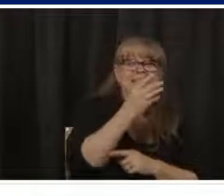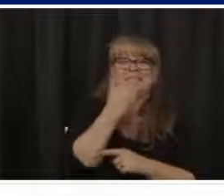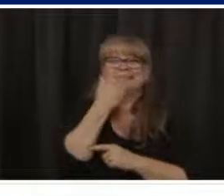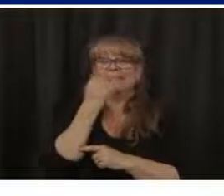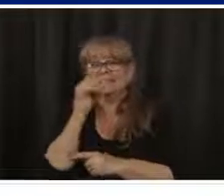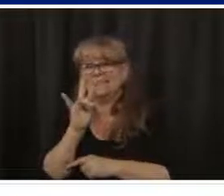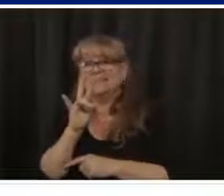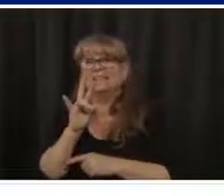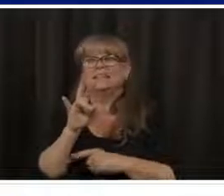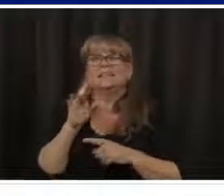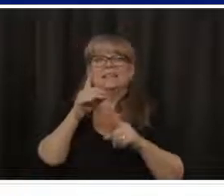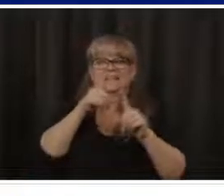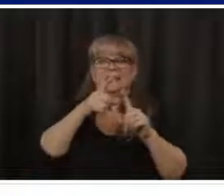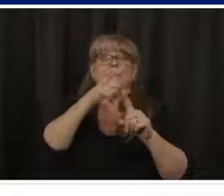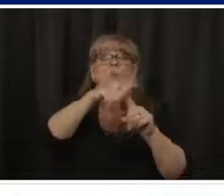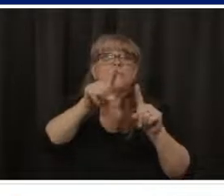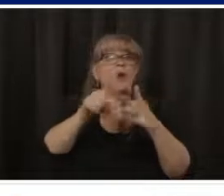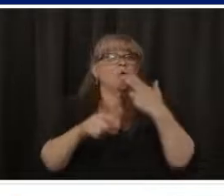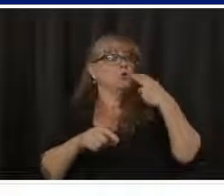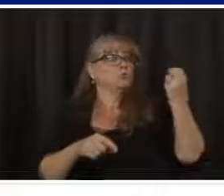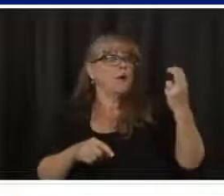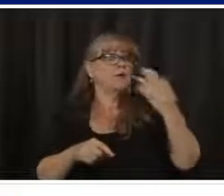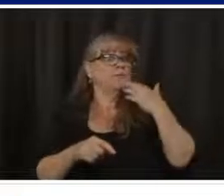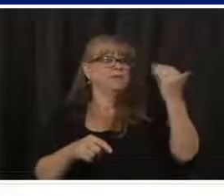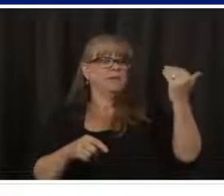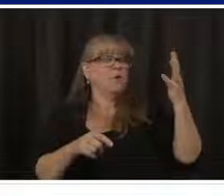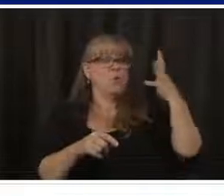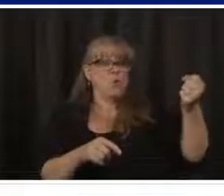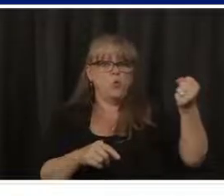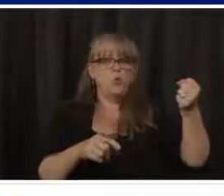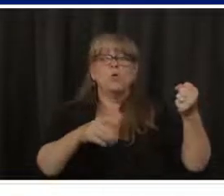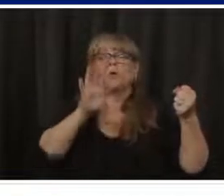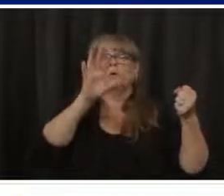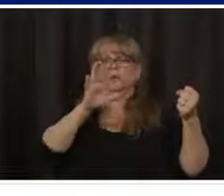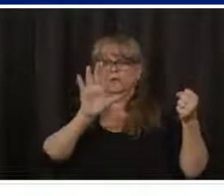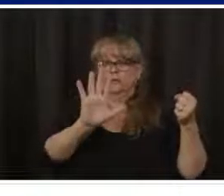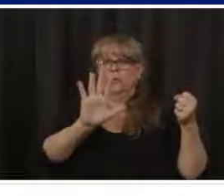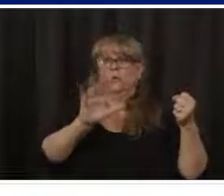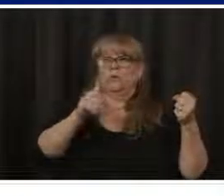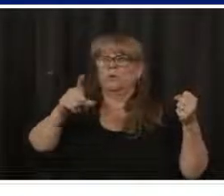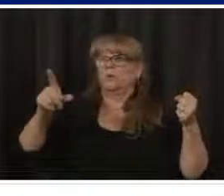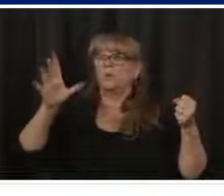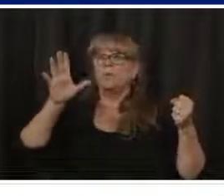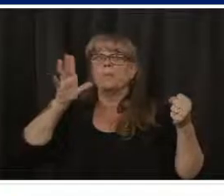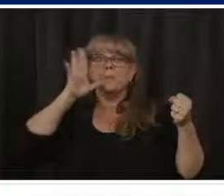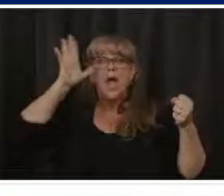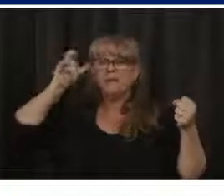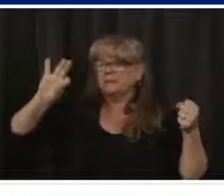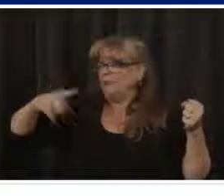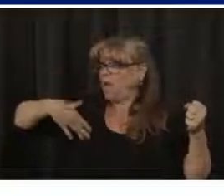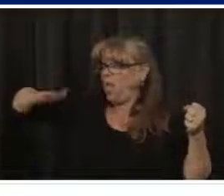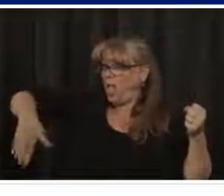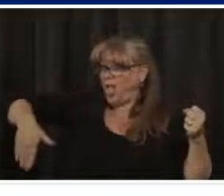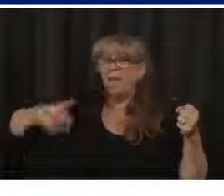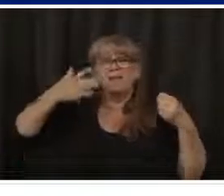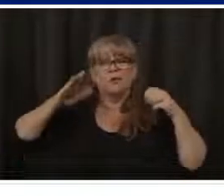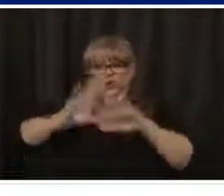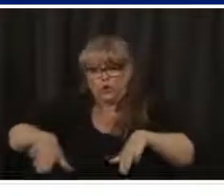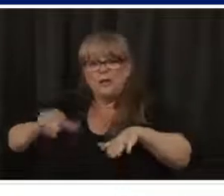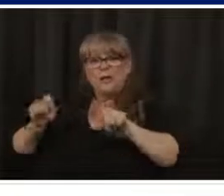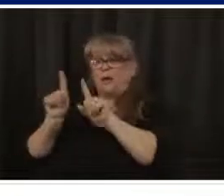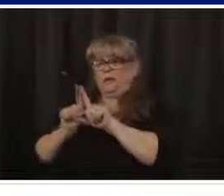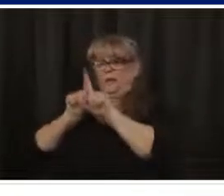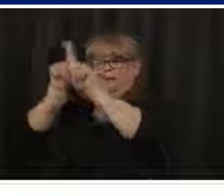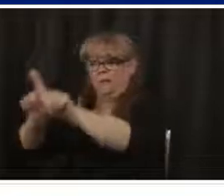as their parent haven't gotten it yet, you should be able to get it with them. They're generally available Monday through Friday. Again, you're in and out 20 to